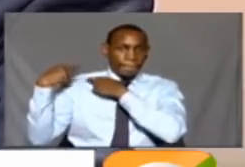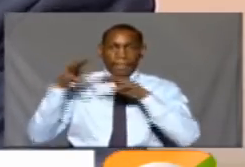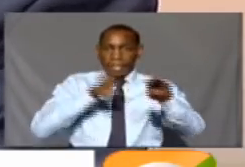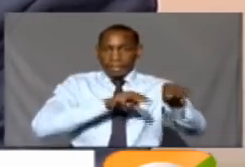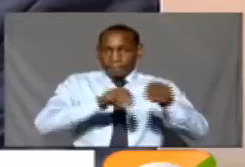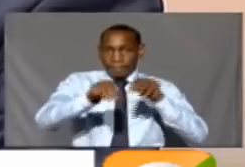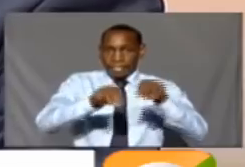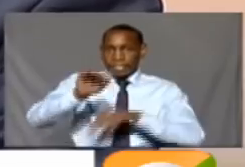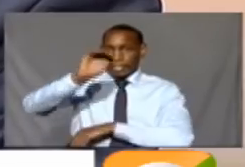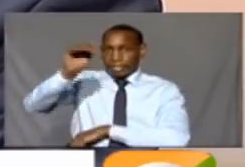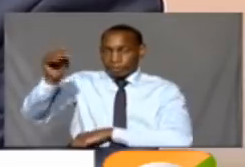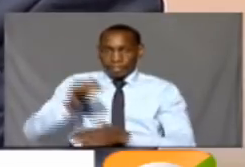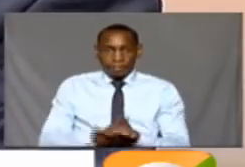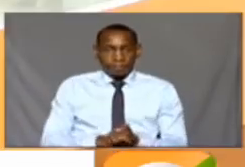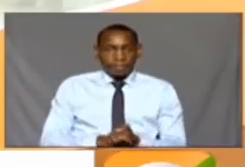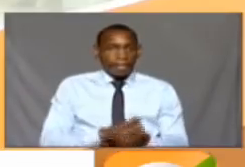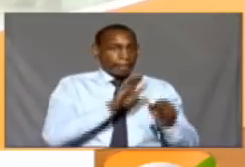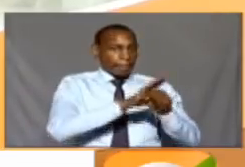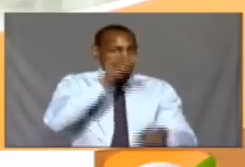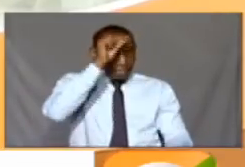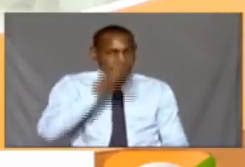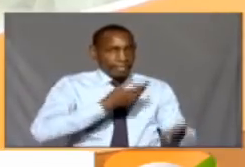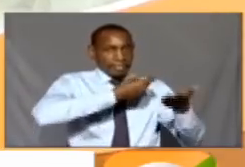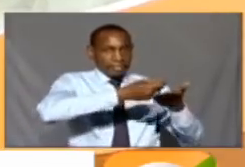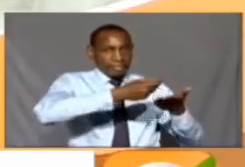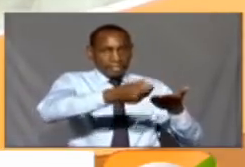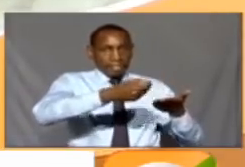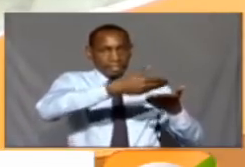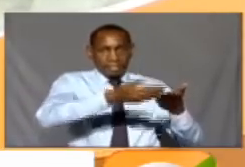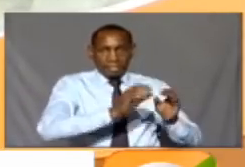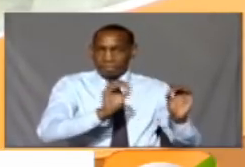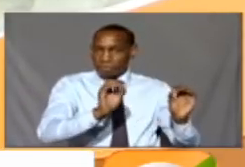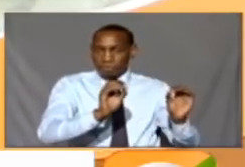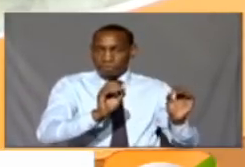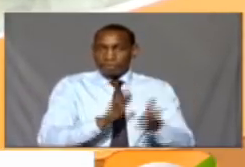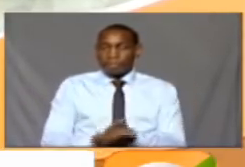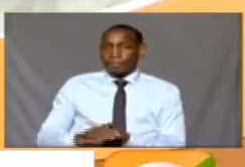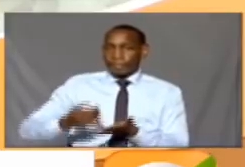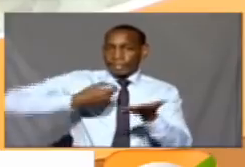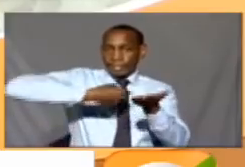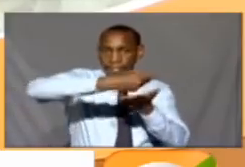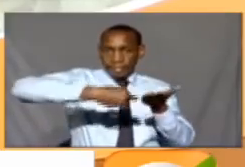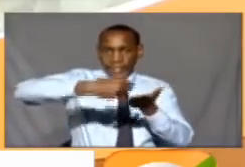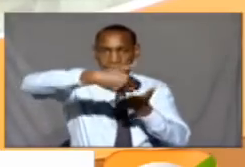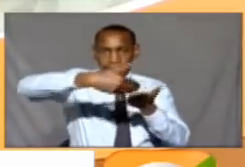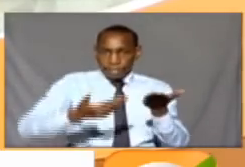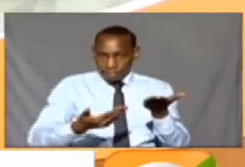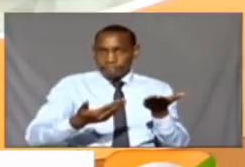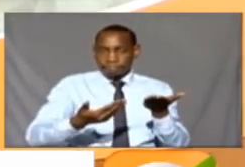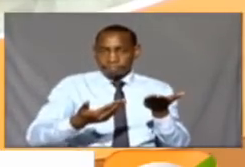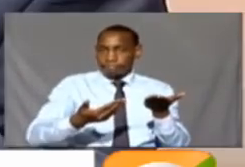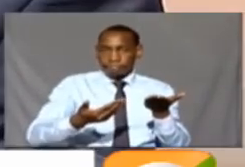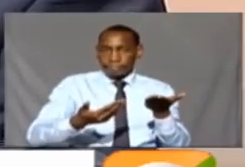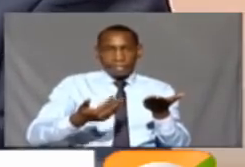of the counties. Even though many of them say they don't sign the checks directly. Signing a check leaf is not